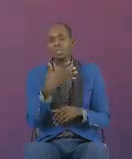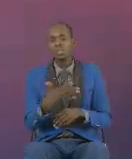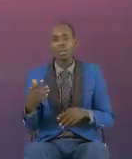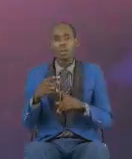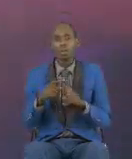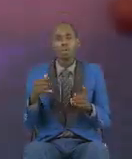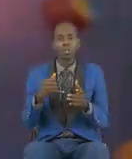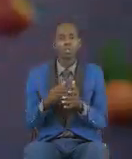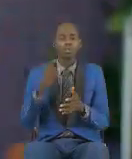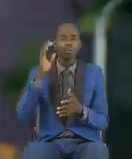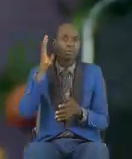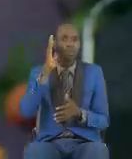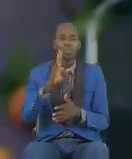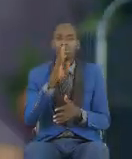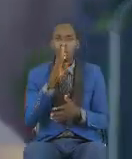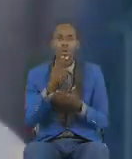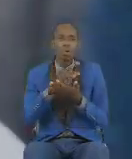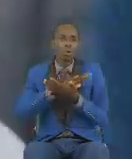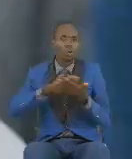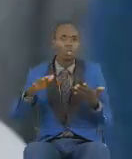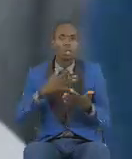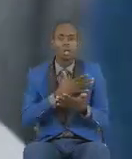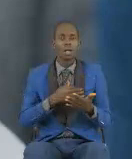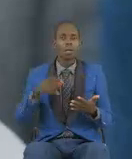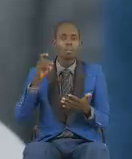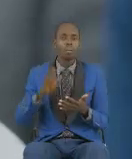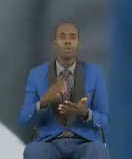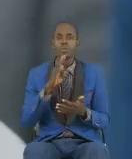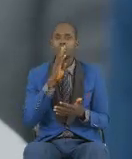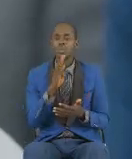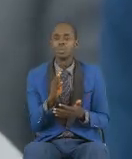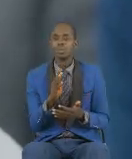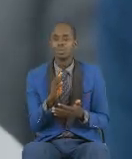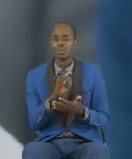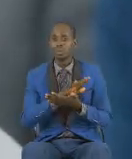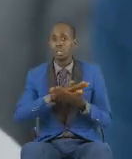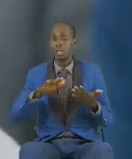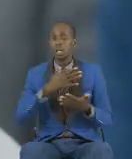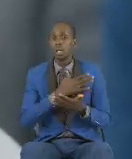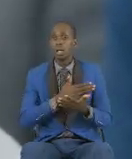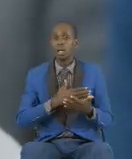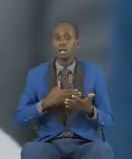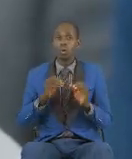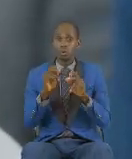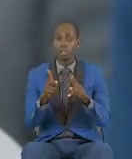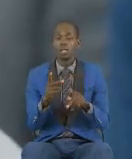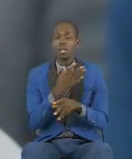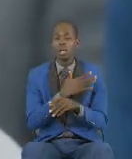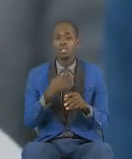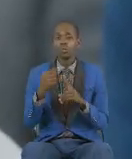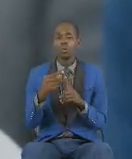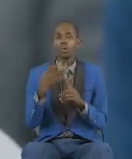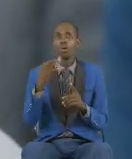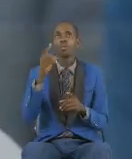be holy and it should be upright. And the word of God is like meat, strong